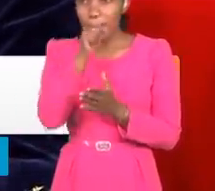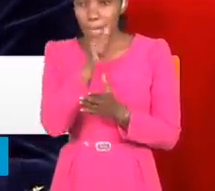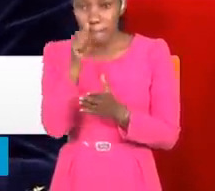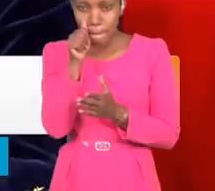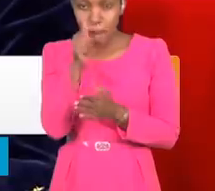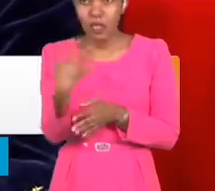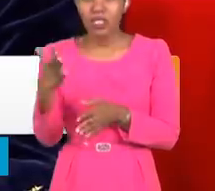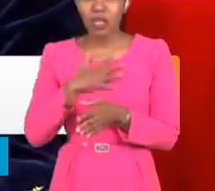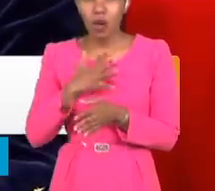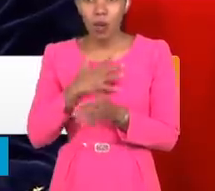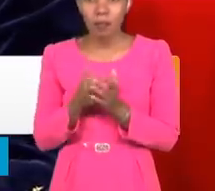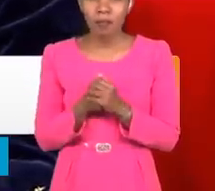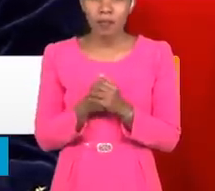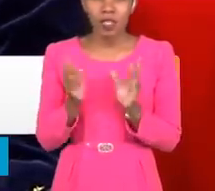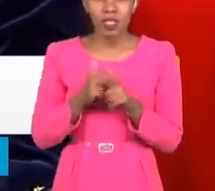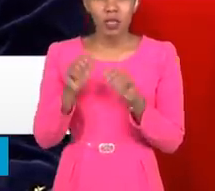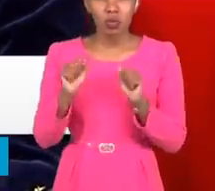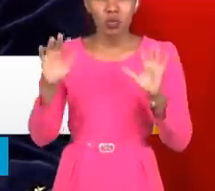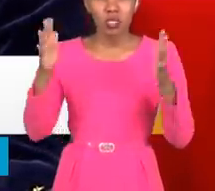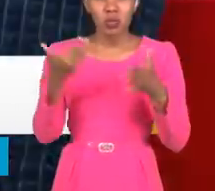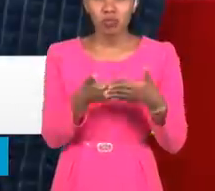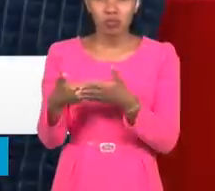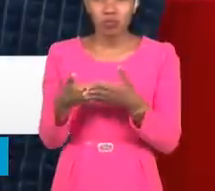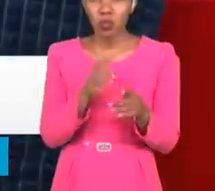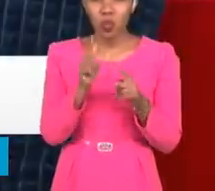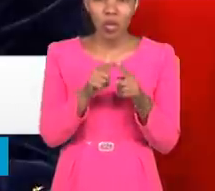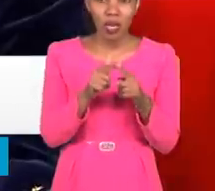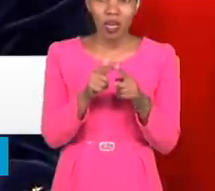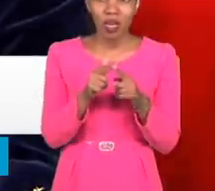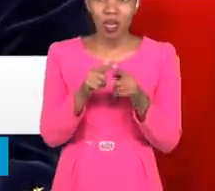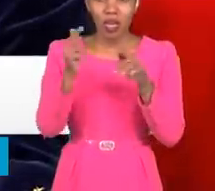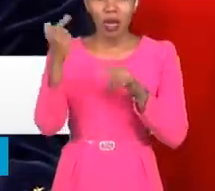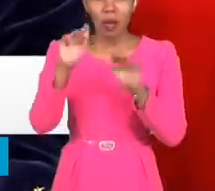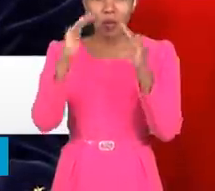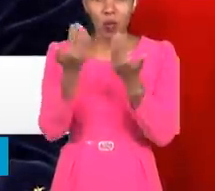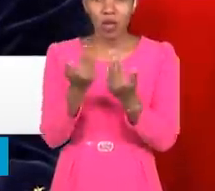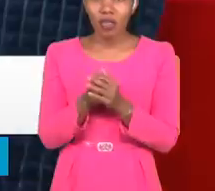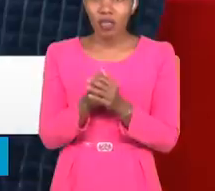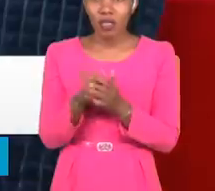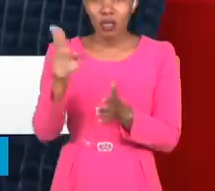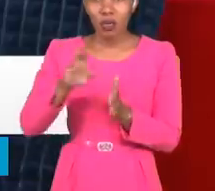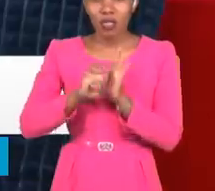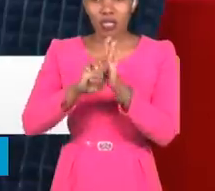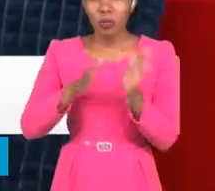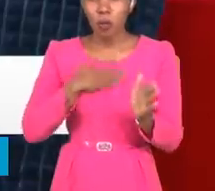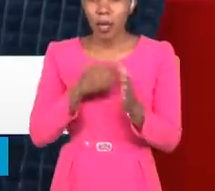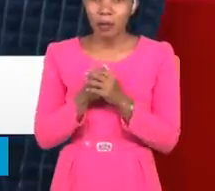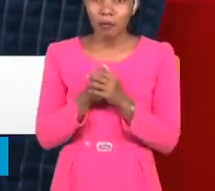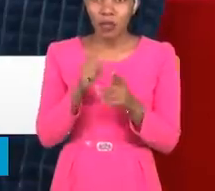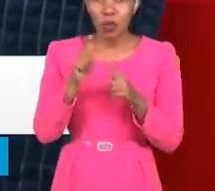so that at least we can celebrate the child when he or she is in the world? Let me use my example. When I